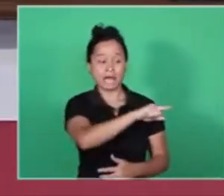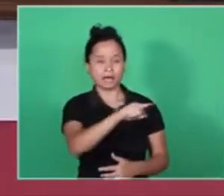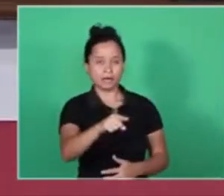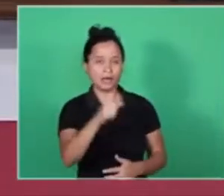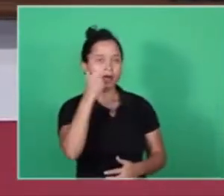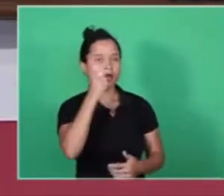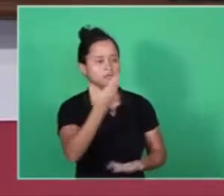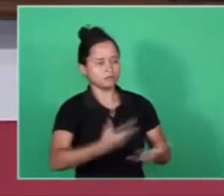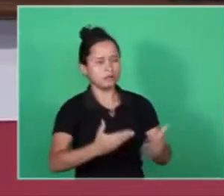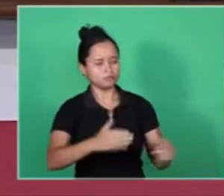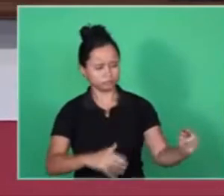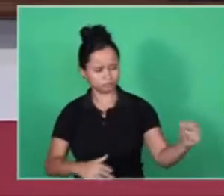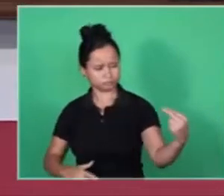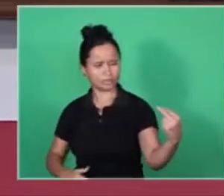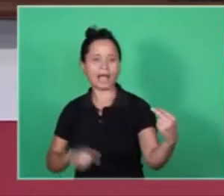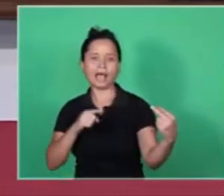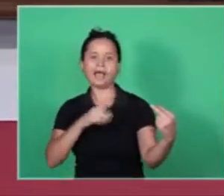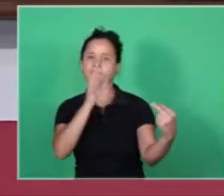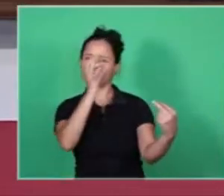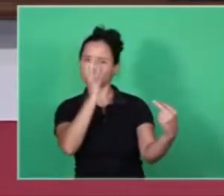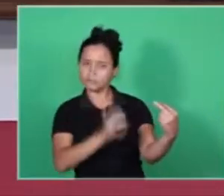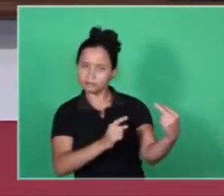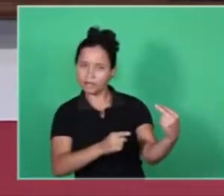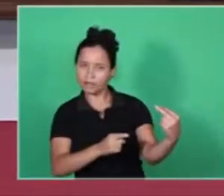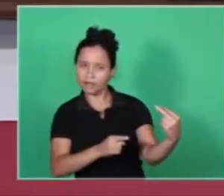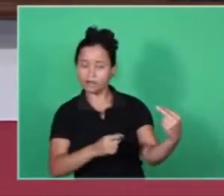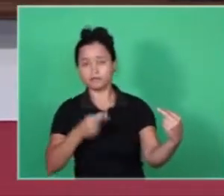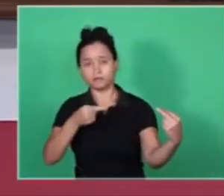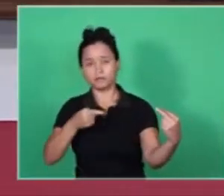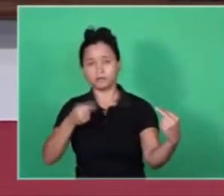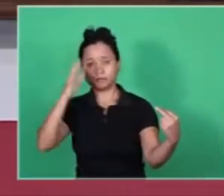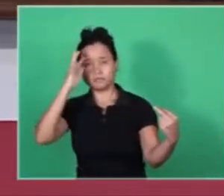sister, she thinks the way she wants to think.